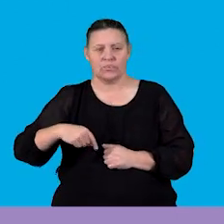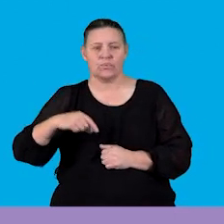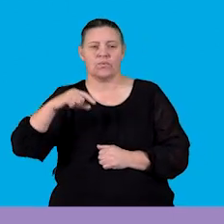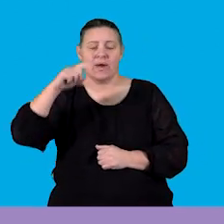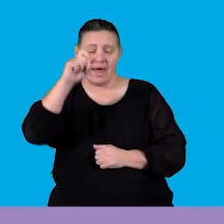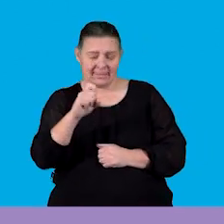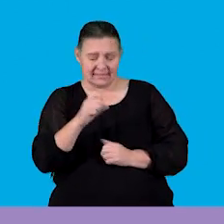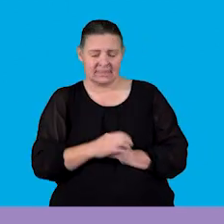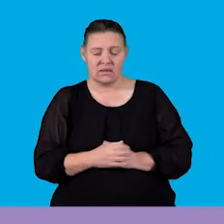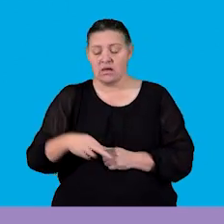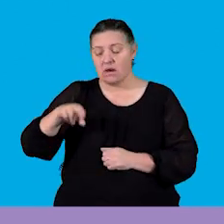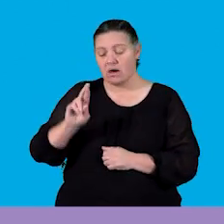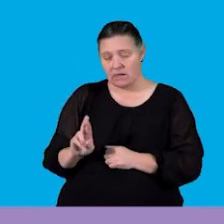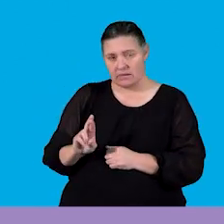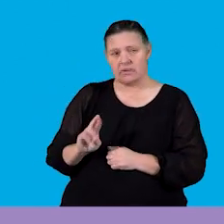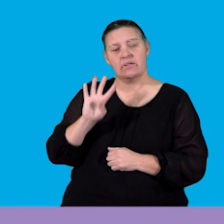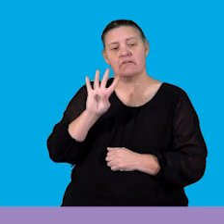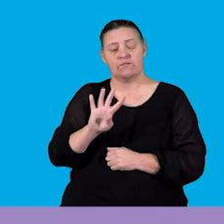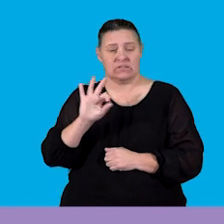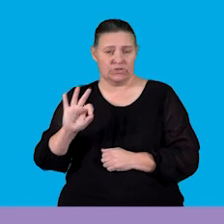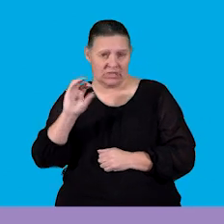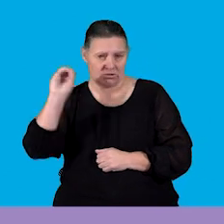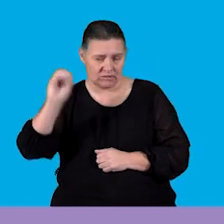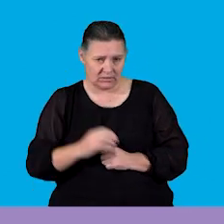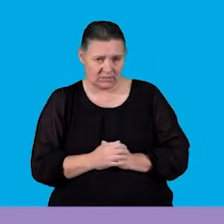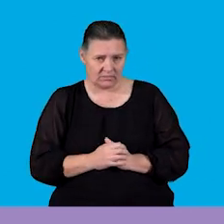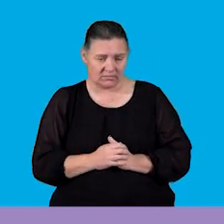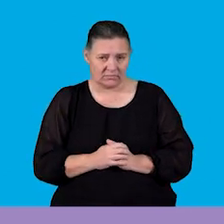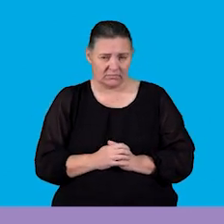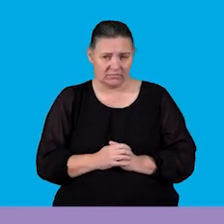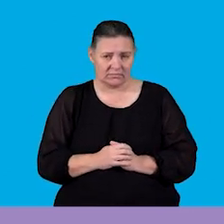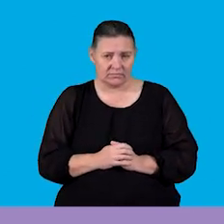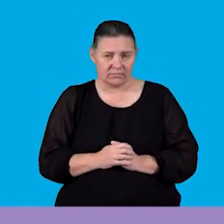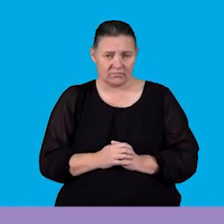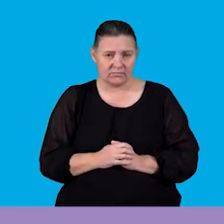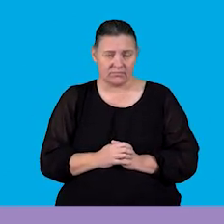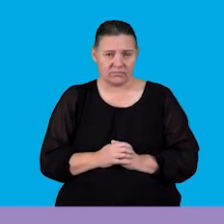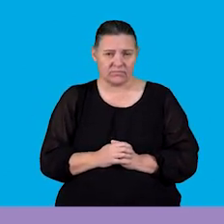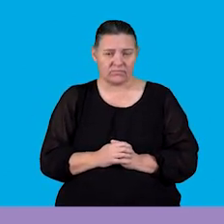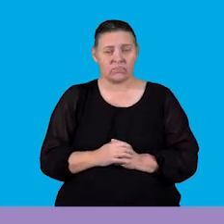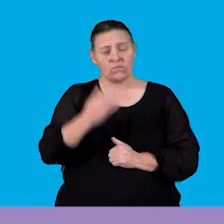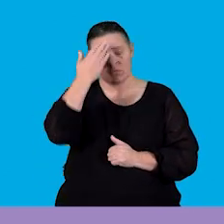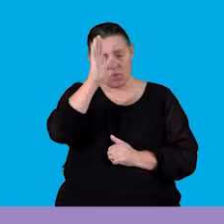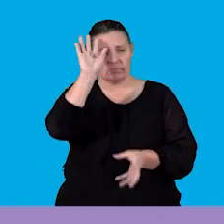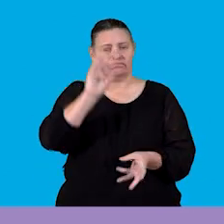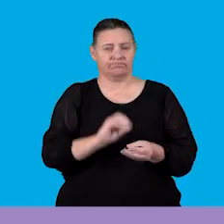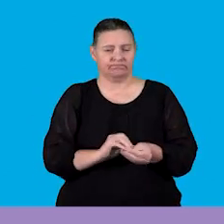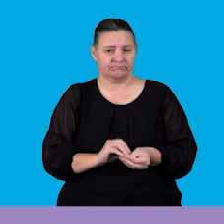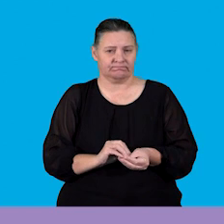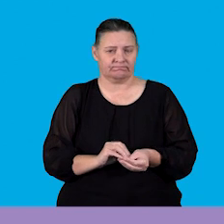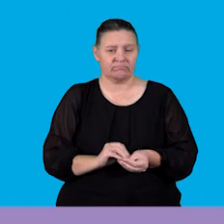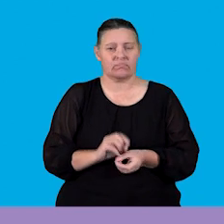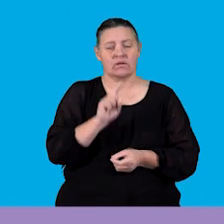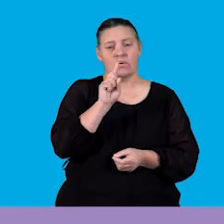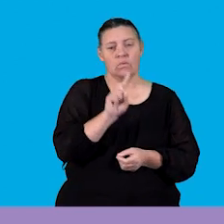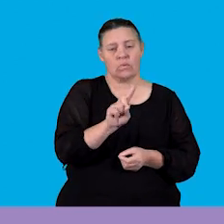Q is X, and angle R is 43 degrees. And we know this adds up